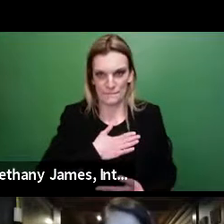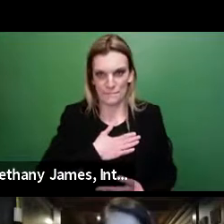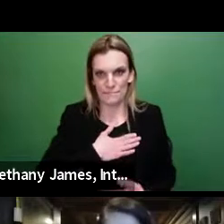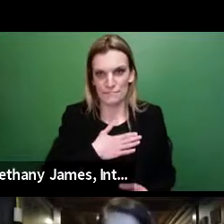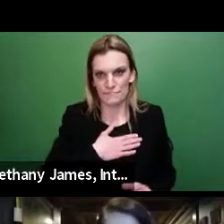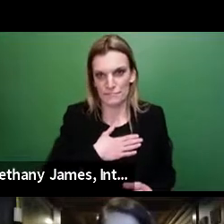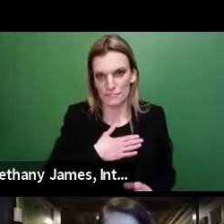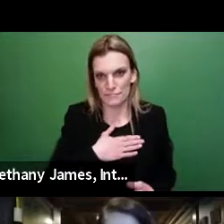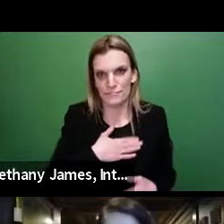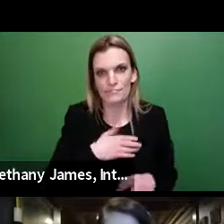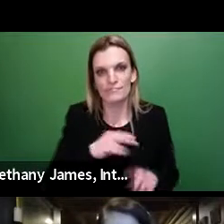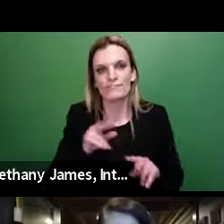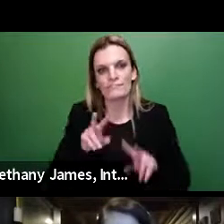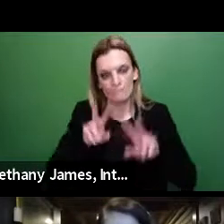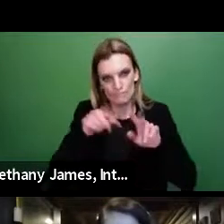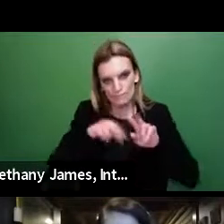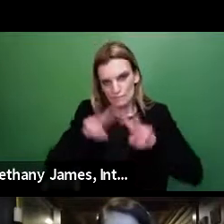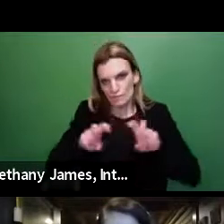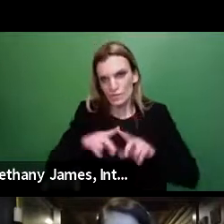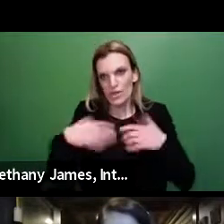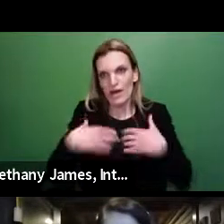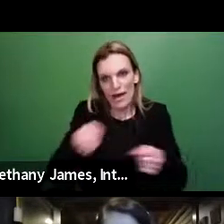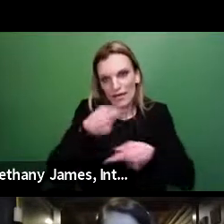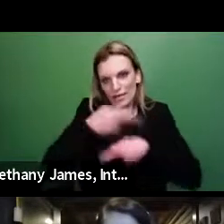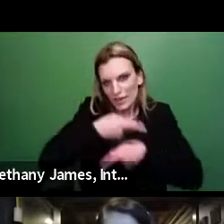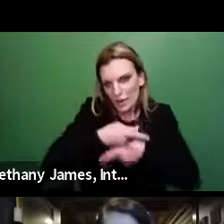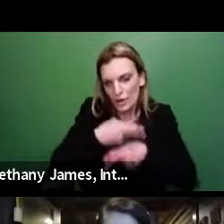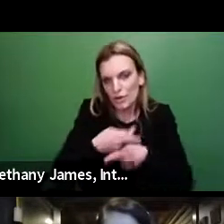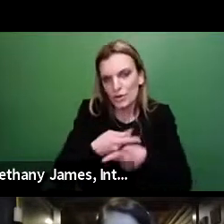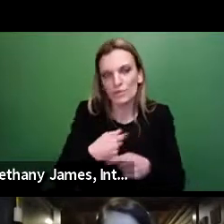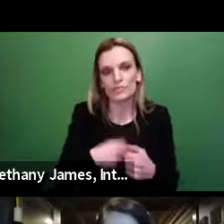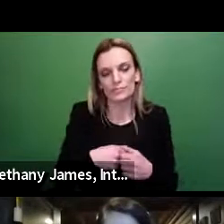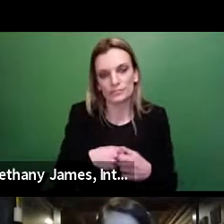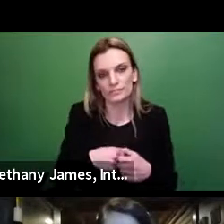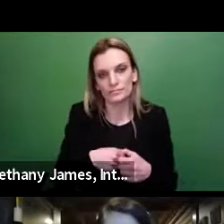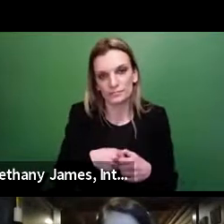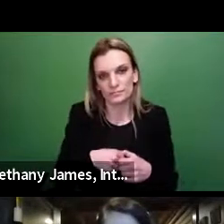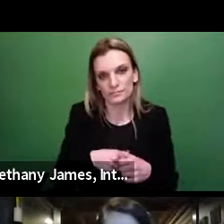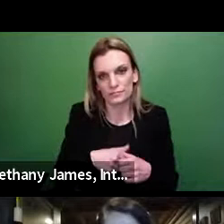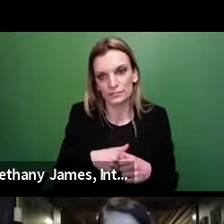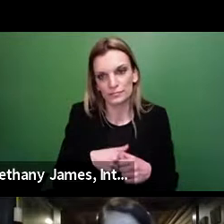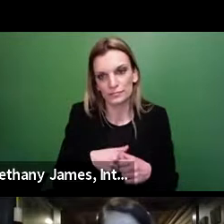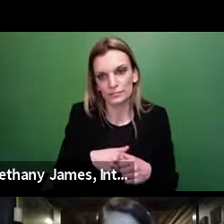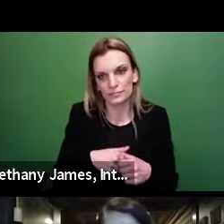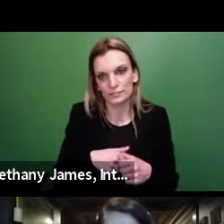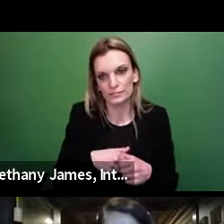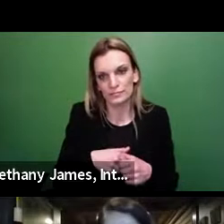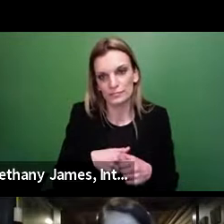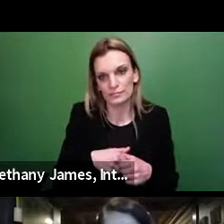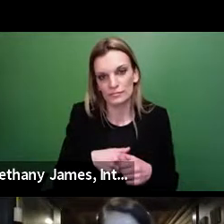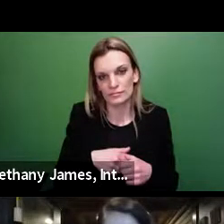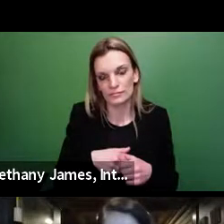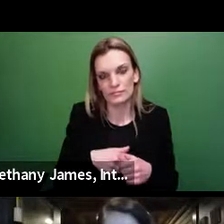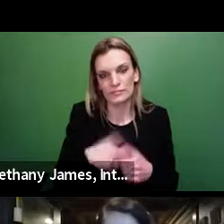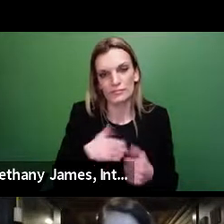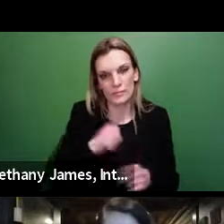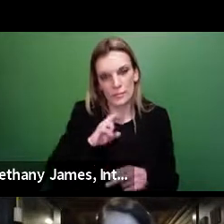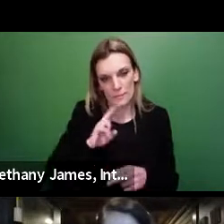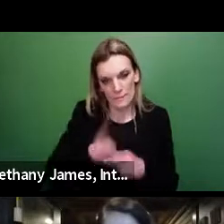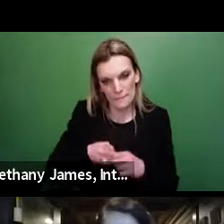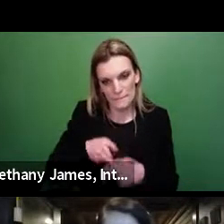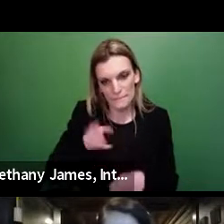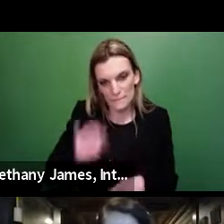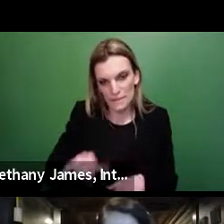look at the healthcare industry as well. But I did want to mention, because you didn't, is that Juanita